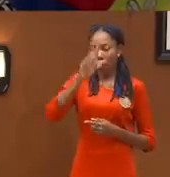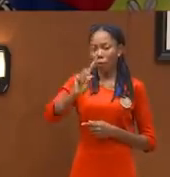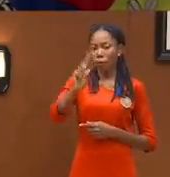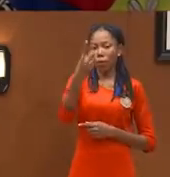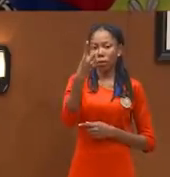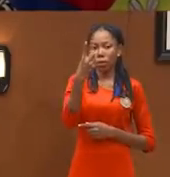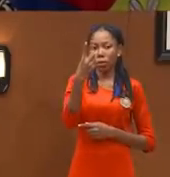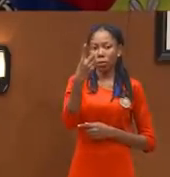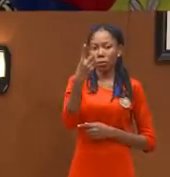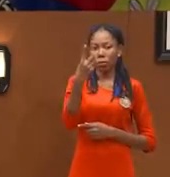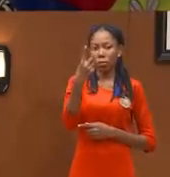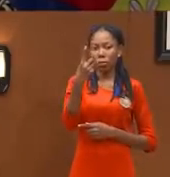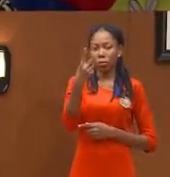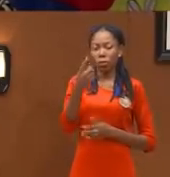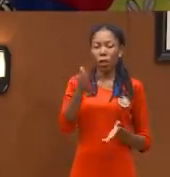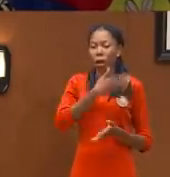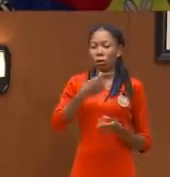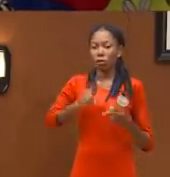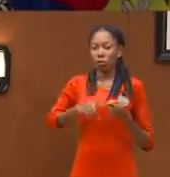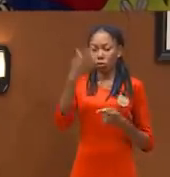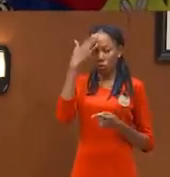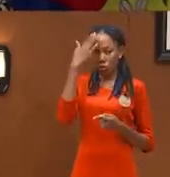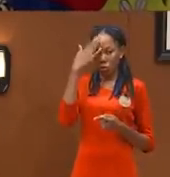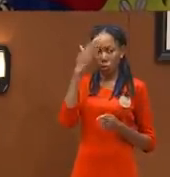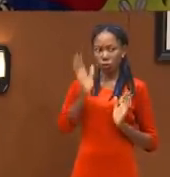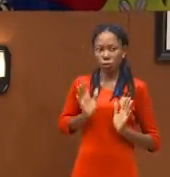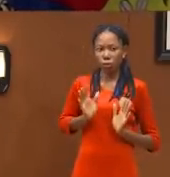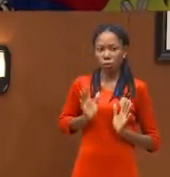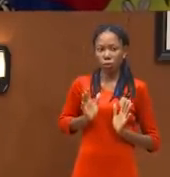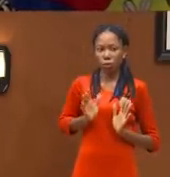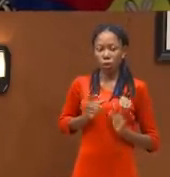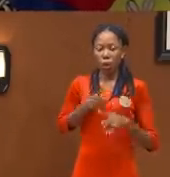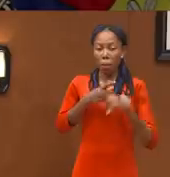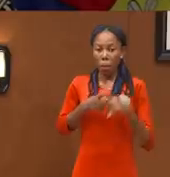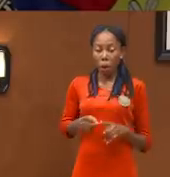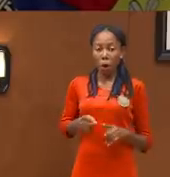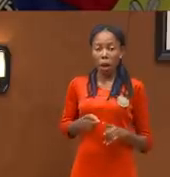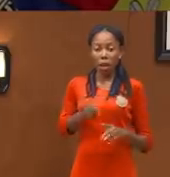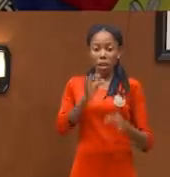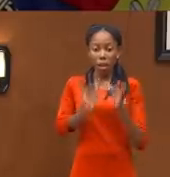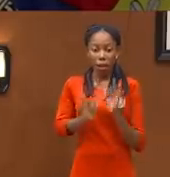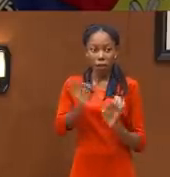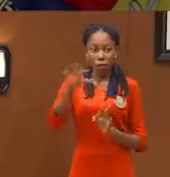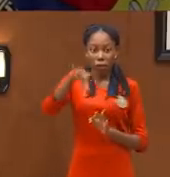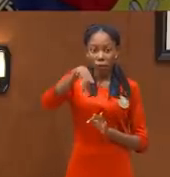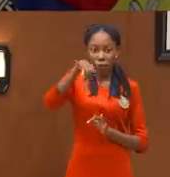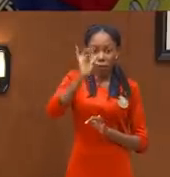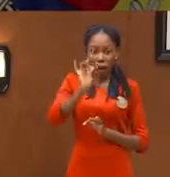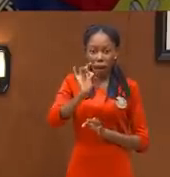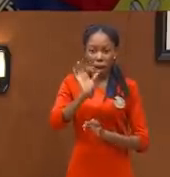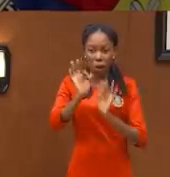could be a challenge for you. But once you get any